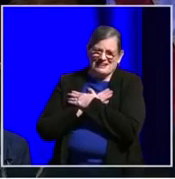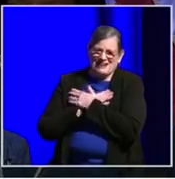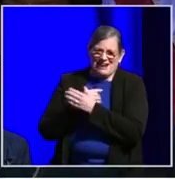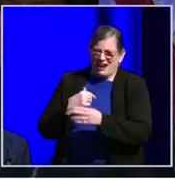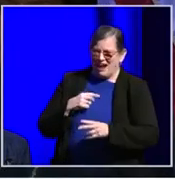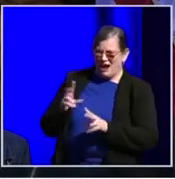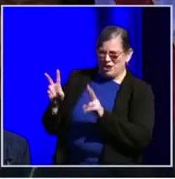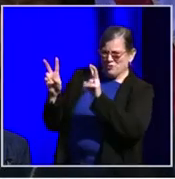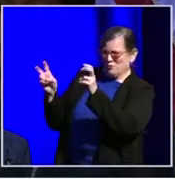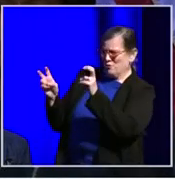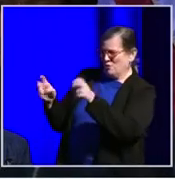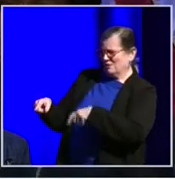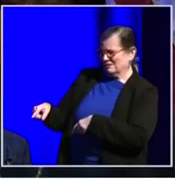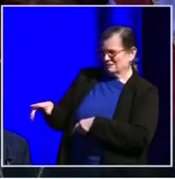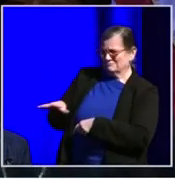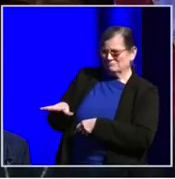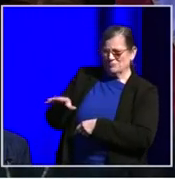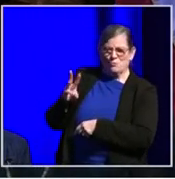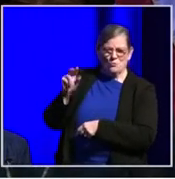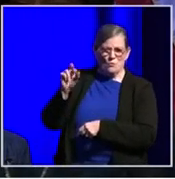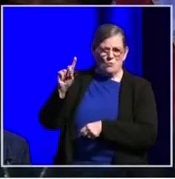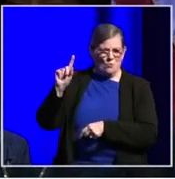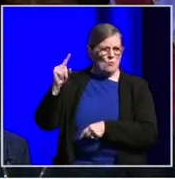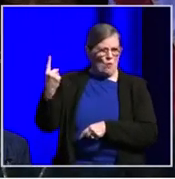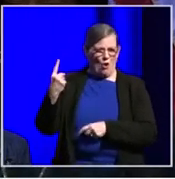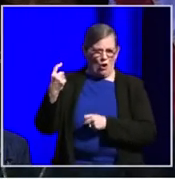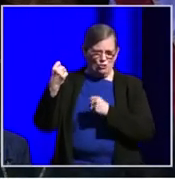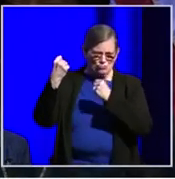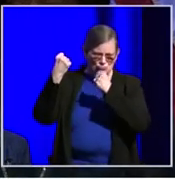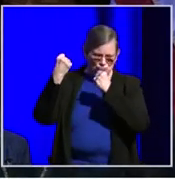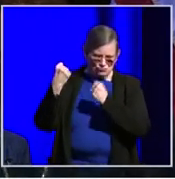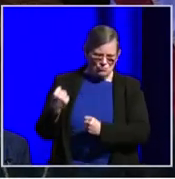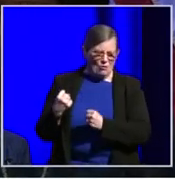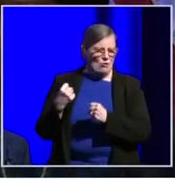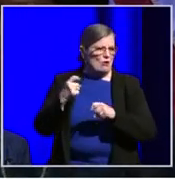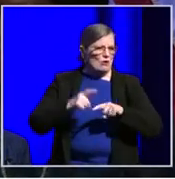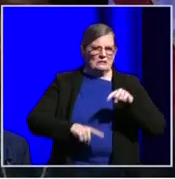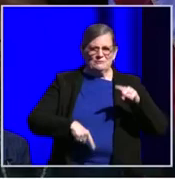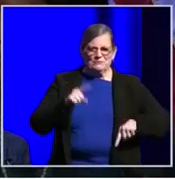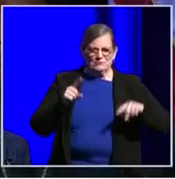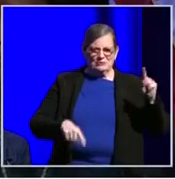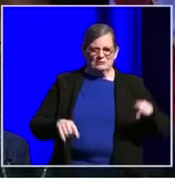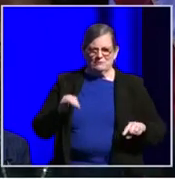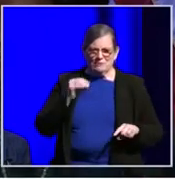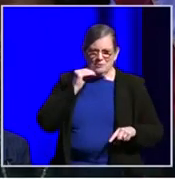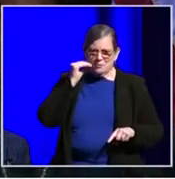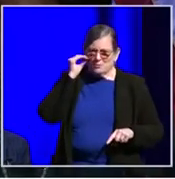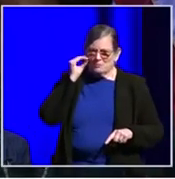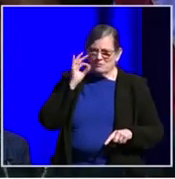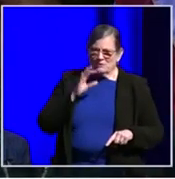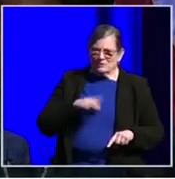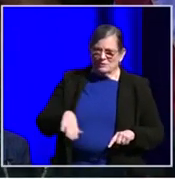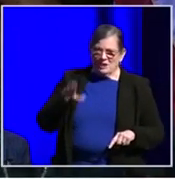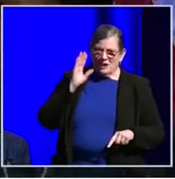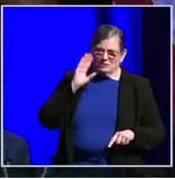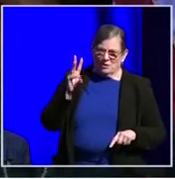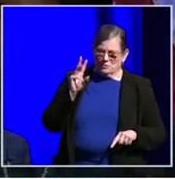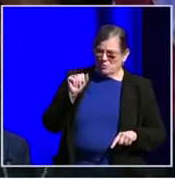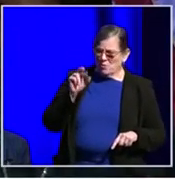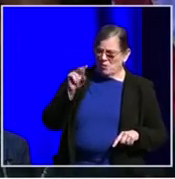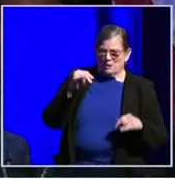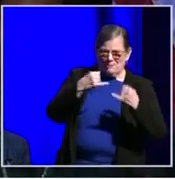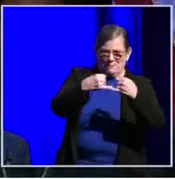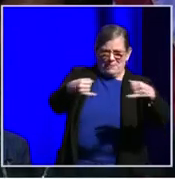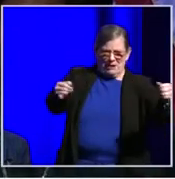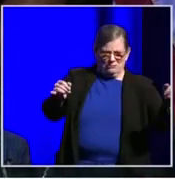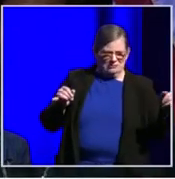ward in the district, and that's something I fight to preserve every day. And though the boundaries of our ward have not changed for many years, what happens within